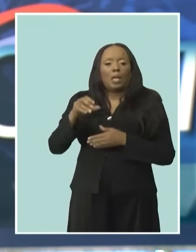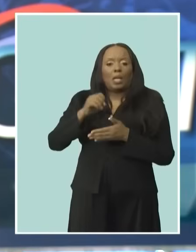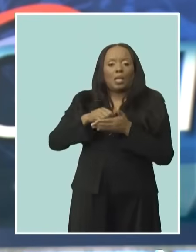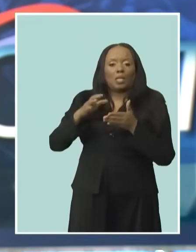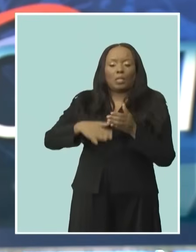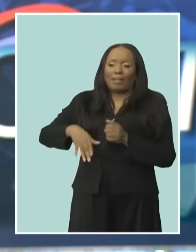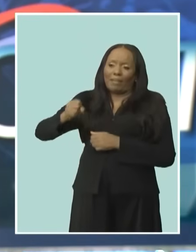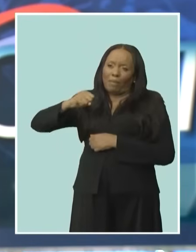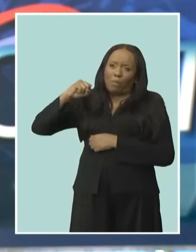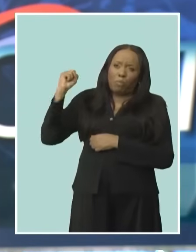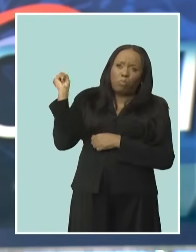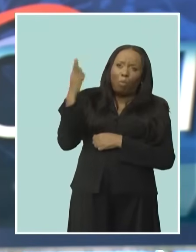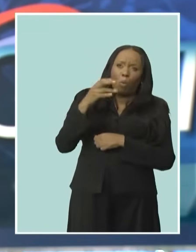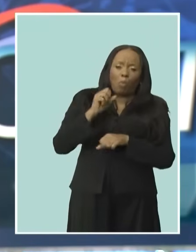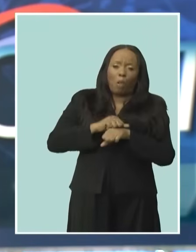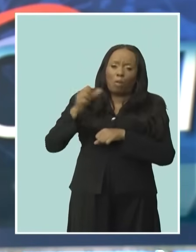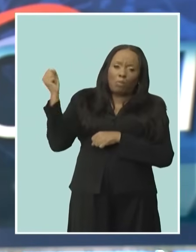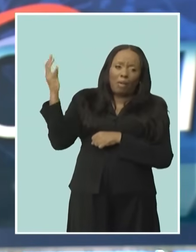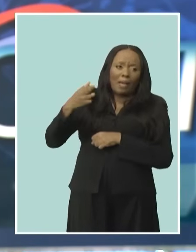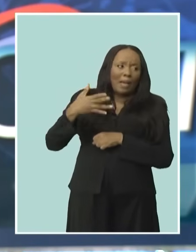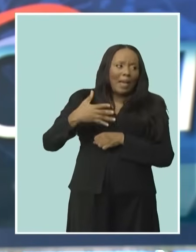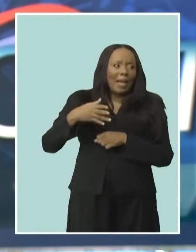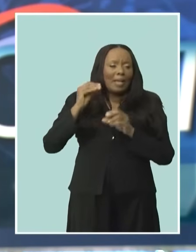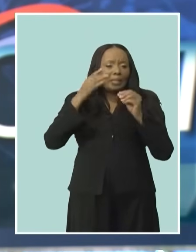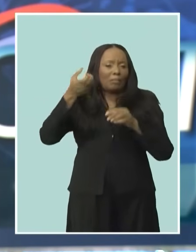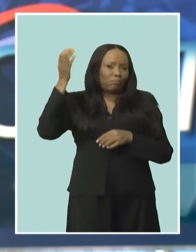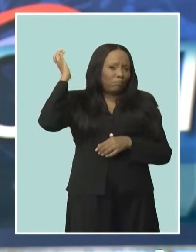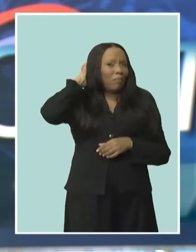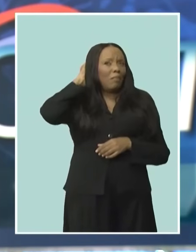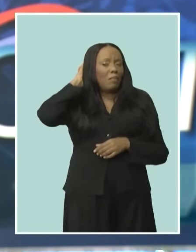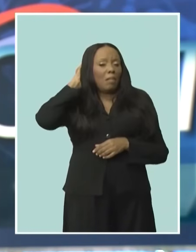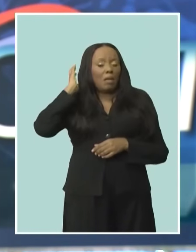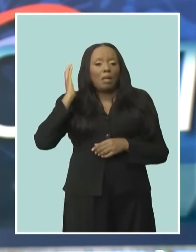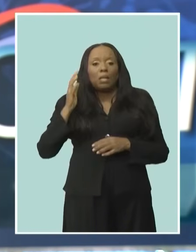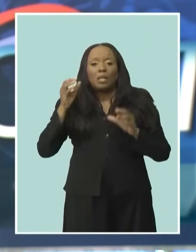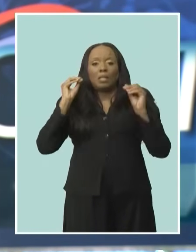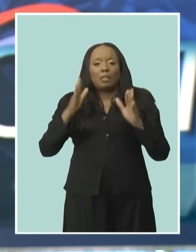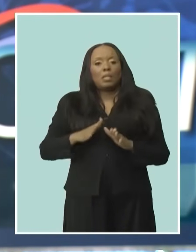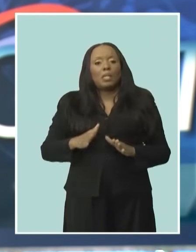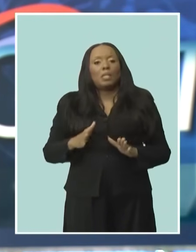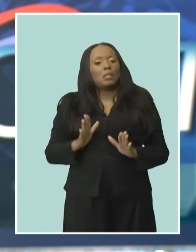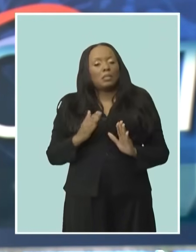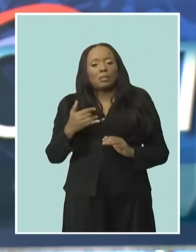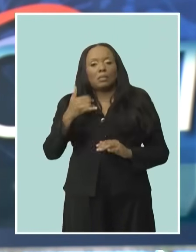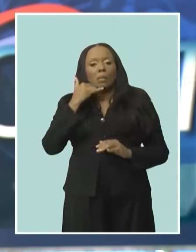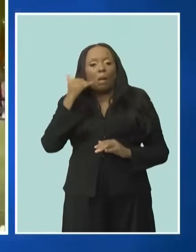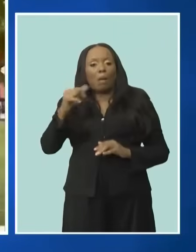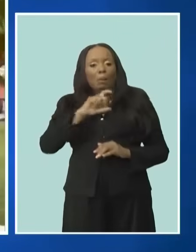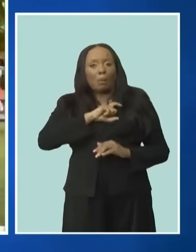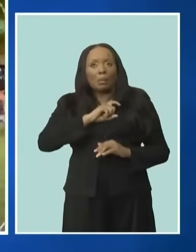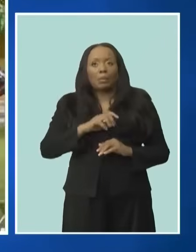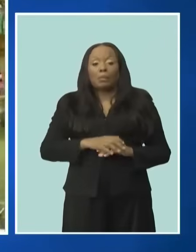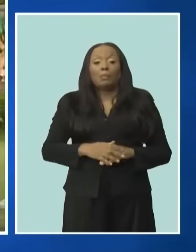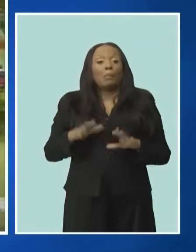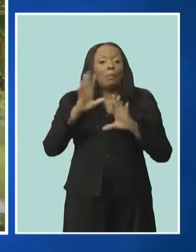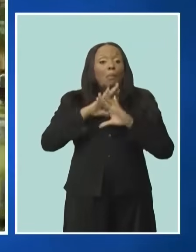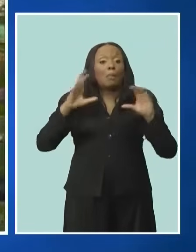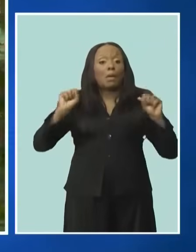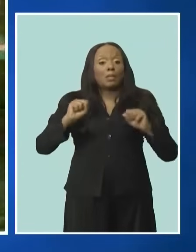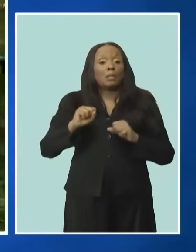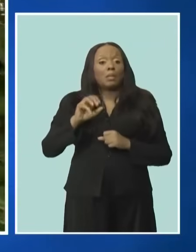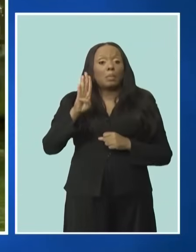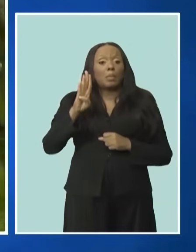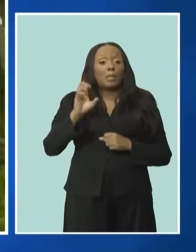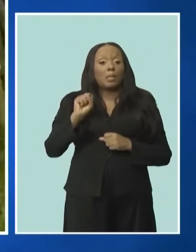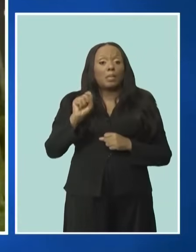thrown by a student. The teacher, who sought medical attention, reported the matter to police. President of the Barbados Secondary Teachers